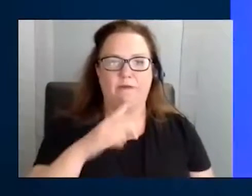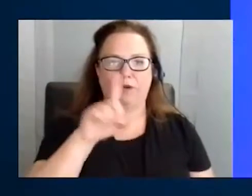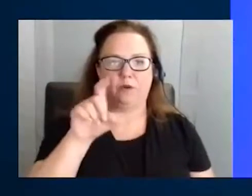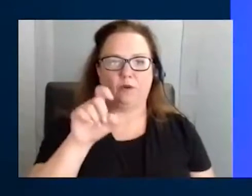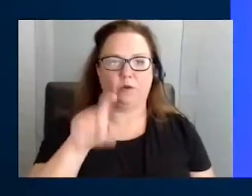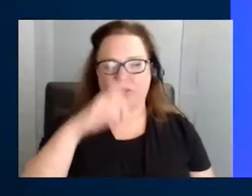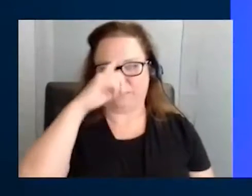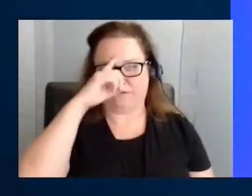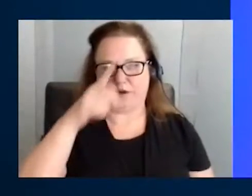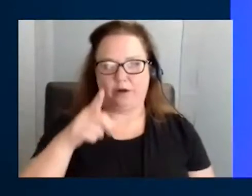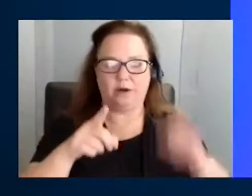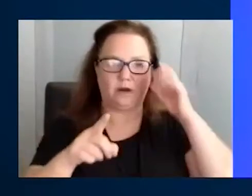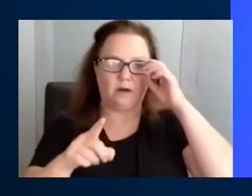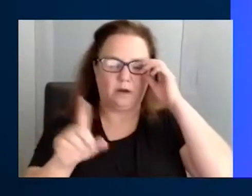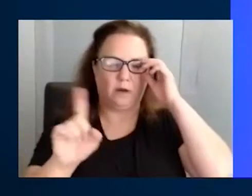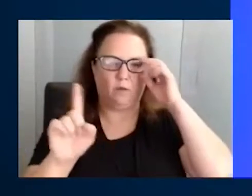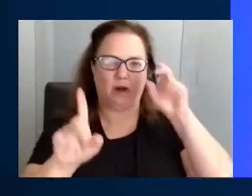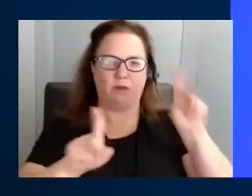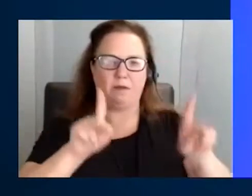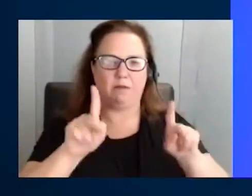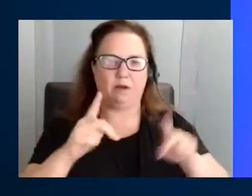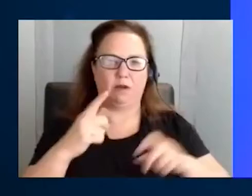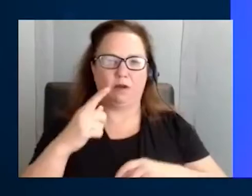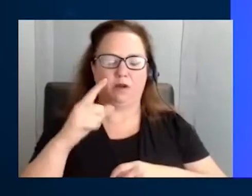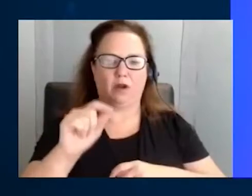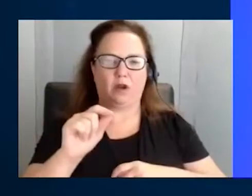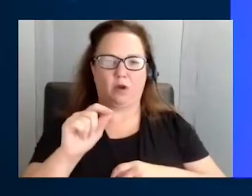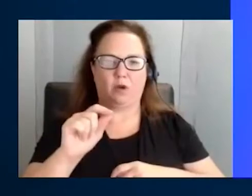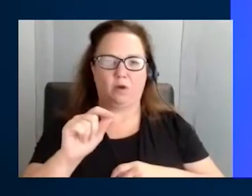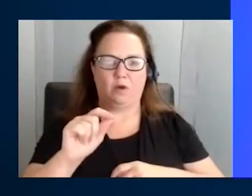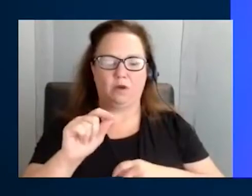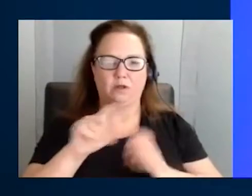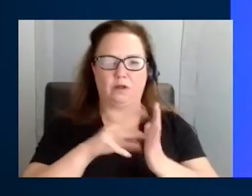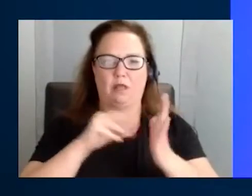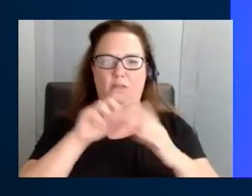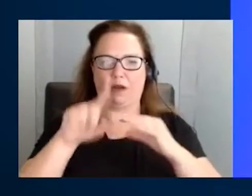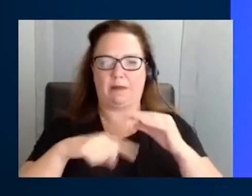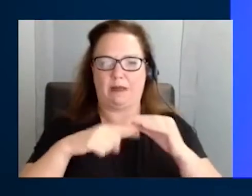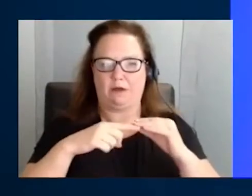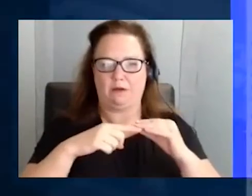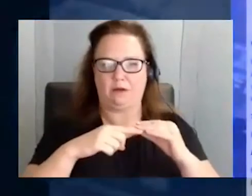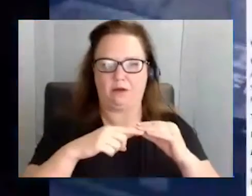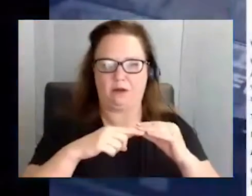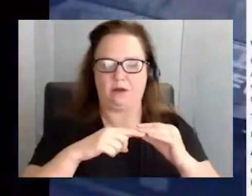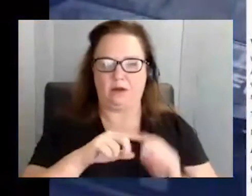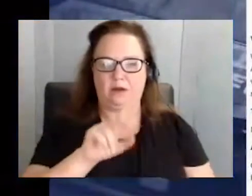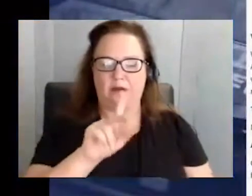where should people go to learn more about tomorrow's event? Sure, go to